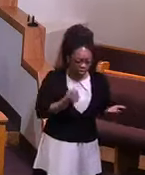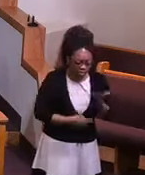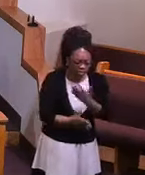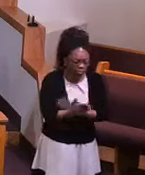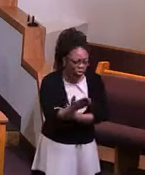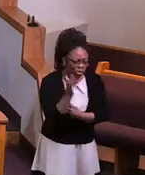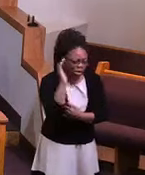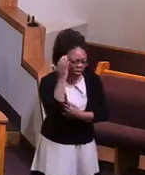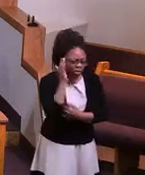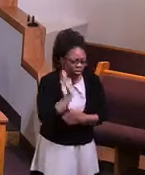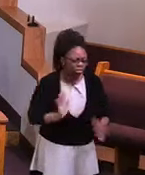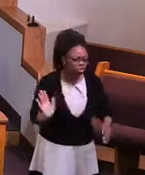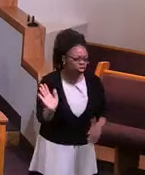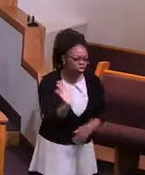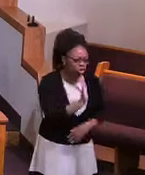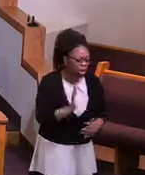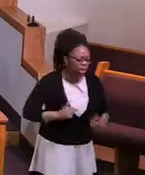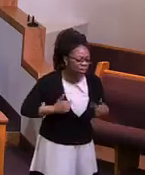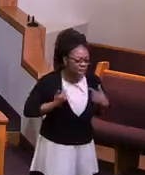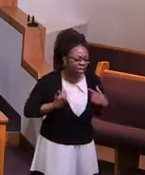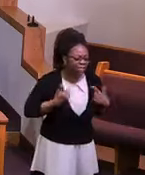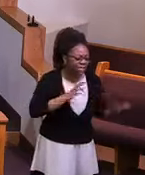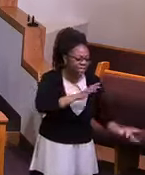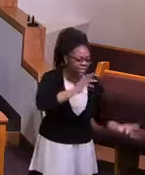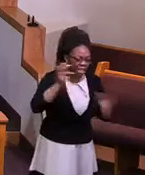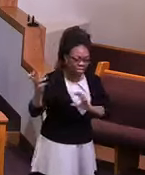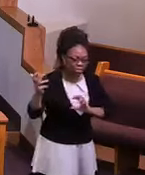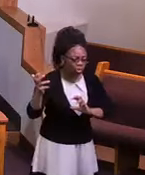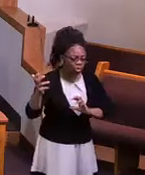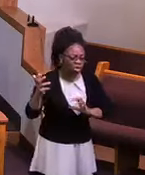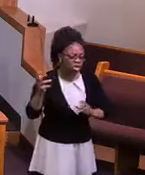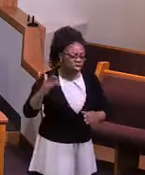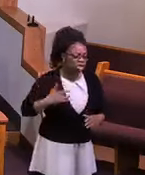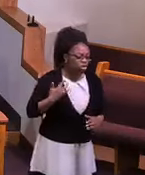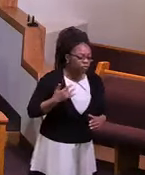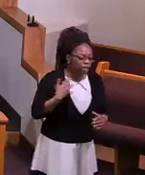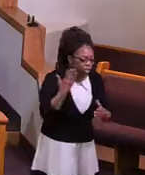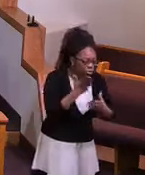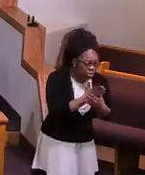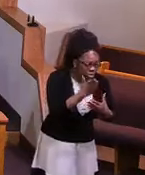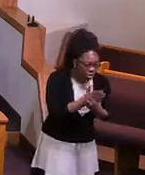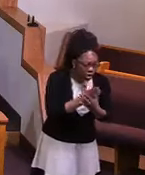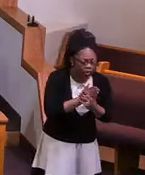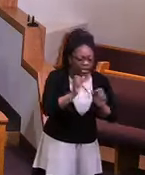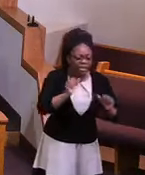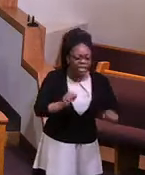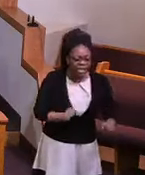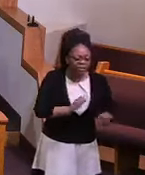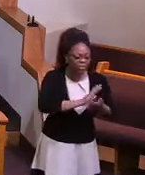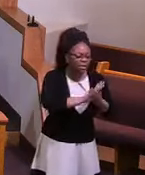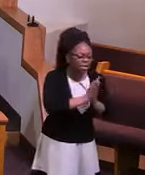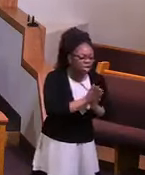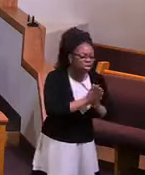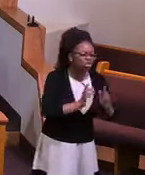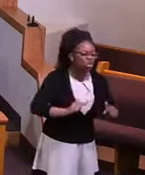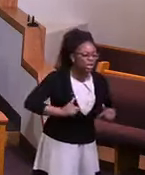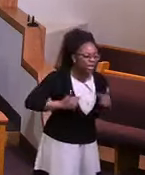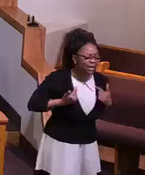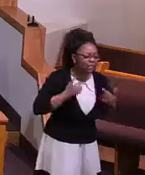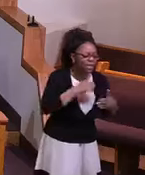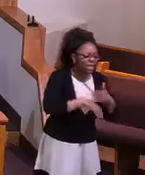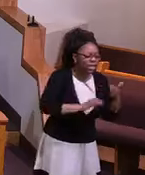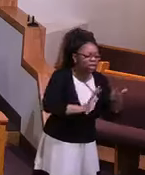your life is in disorder, you feel disturbed, it could be because you are living in an environment in